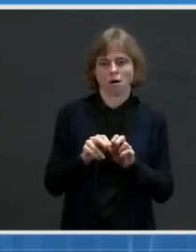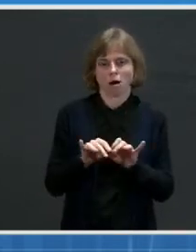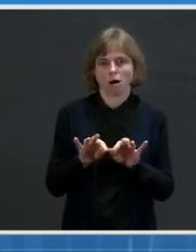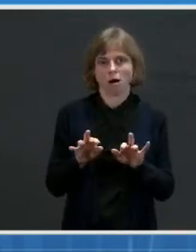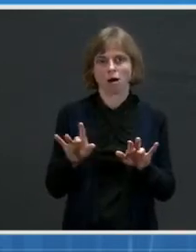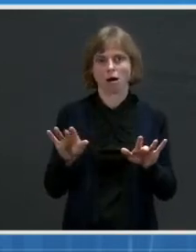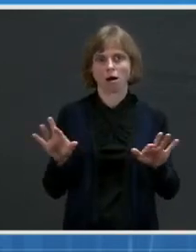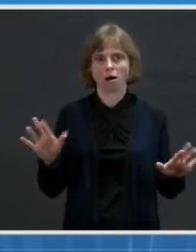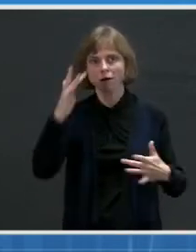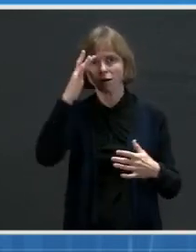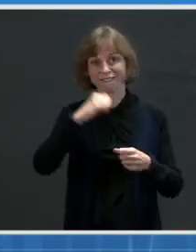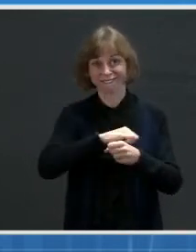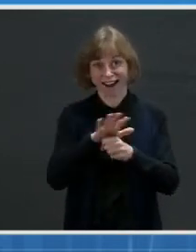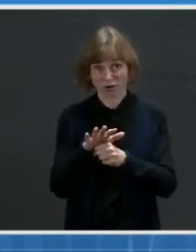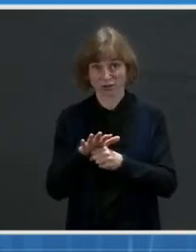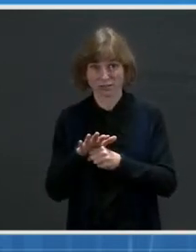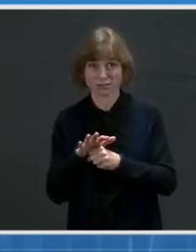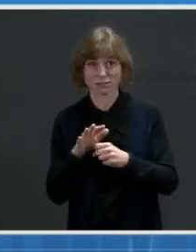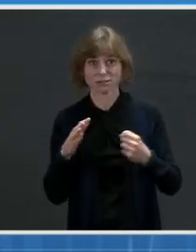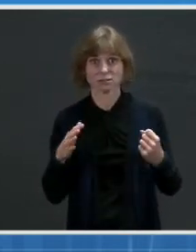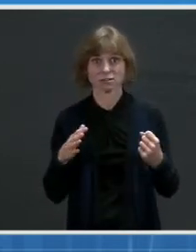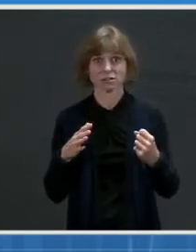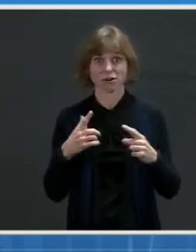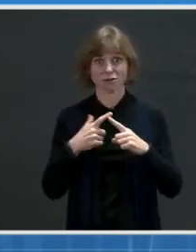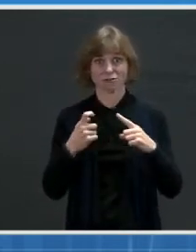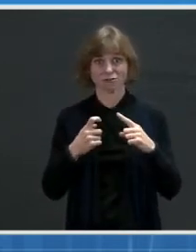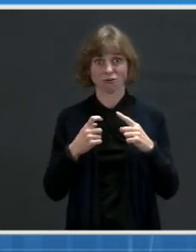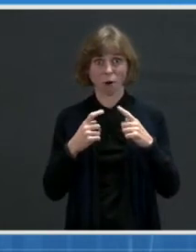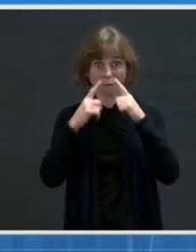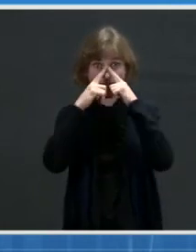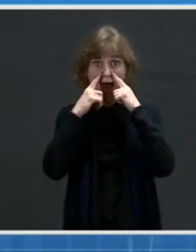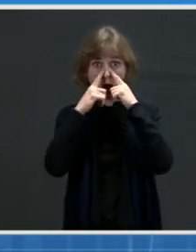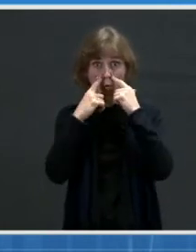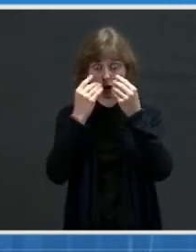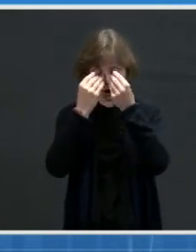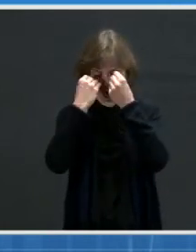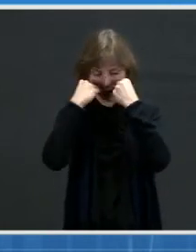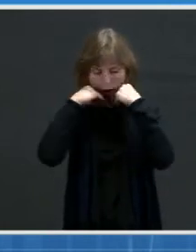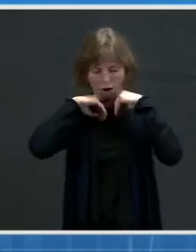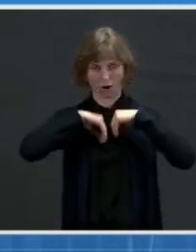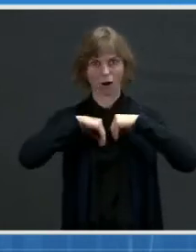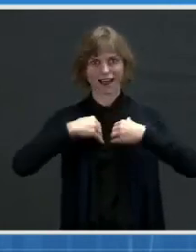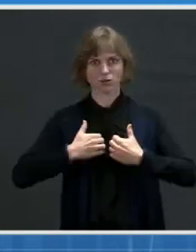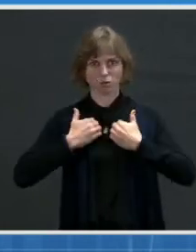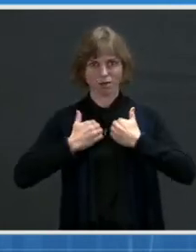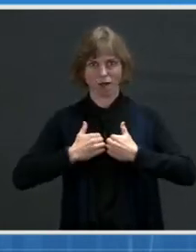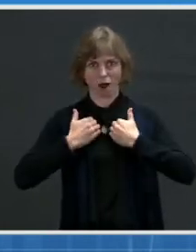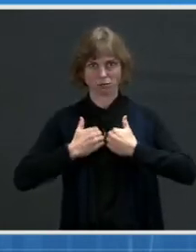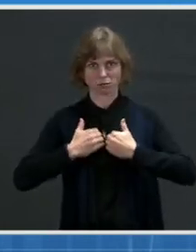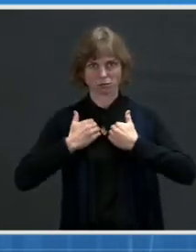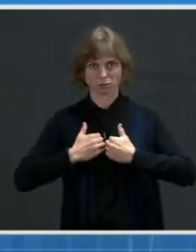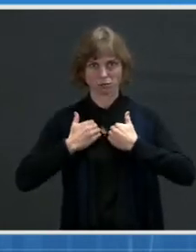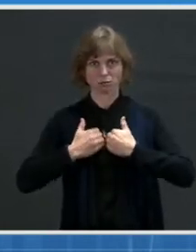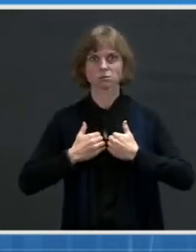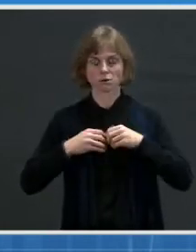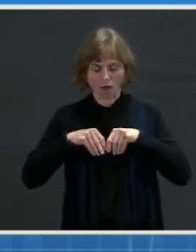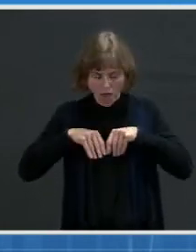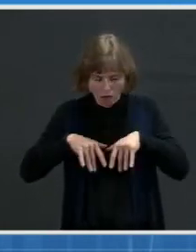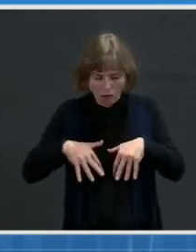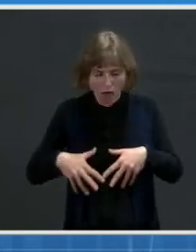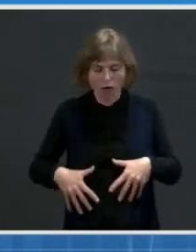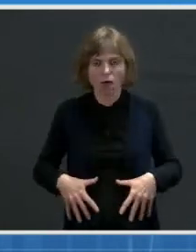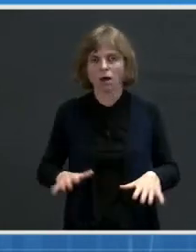it from going from the upper airway to the lungs and other organ systems. However, we